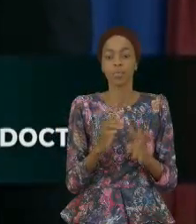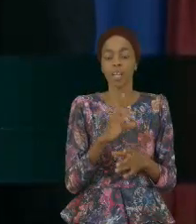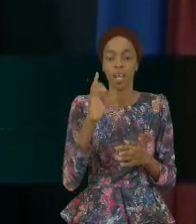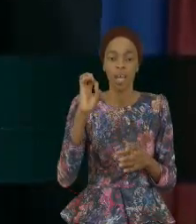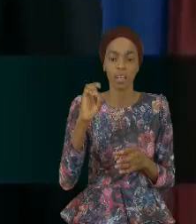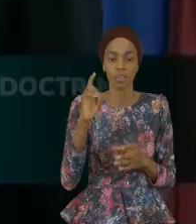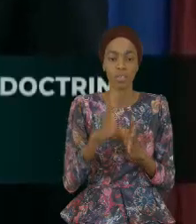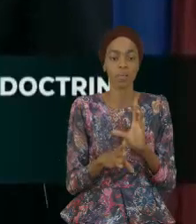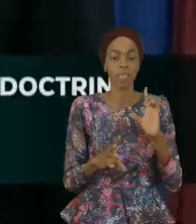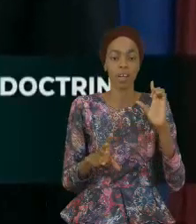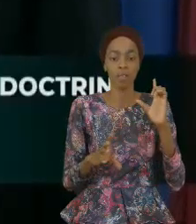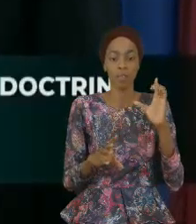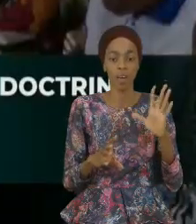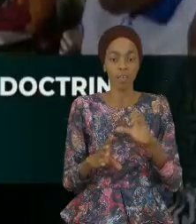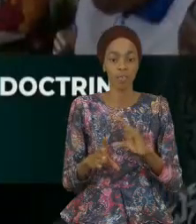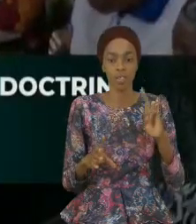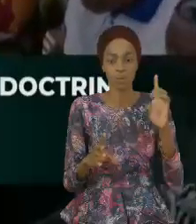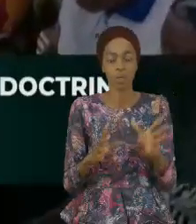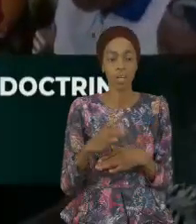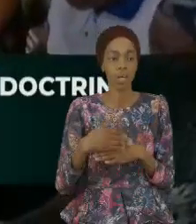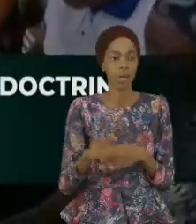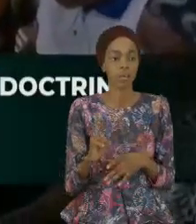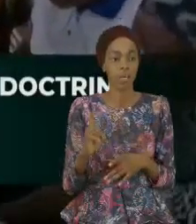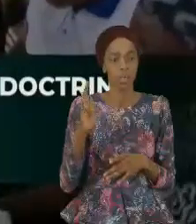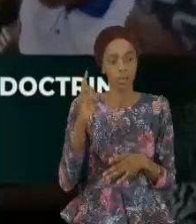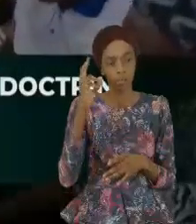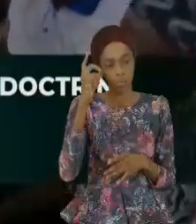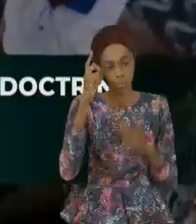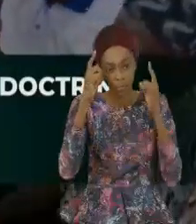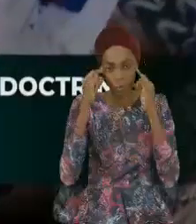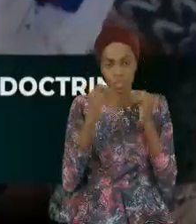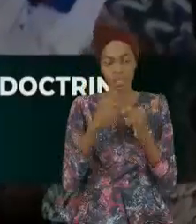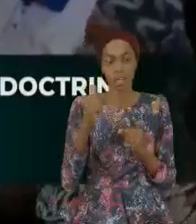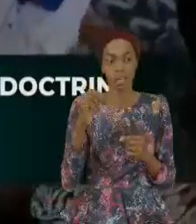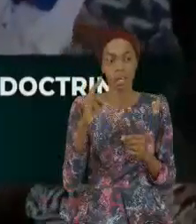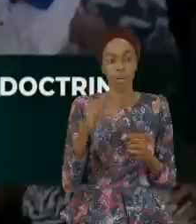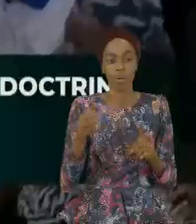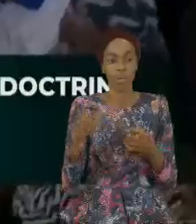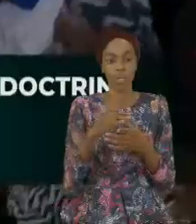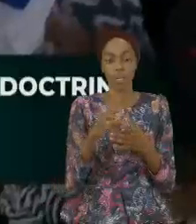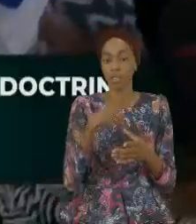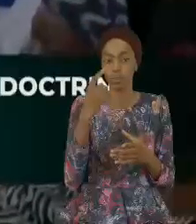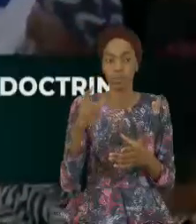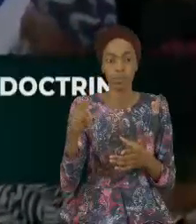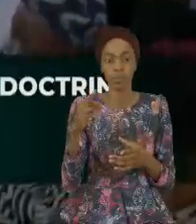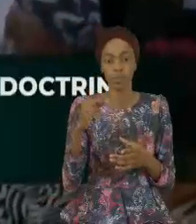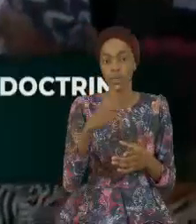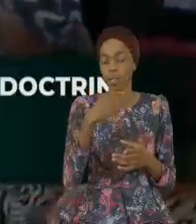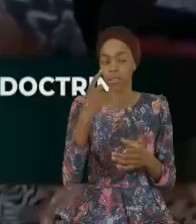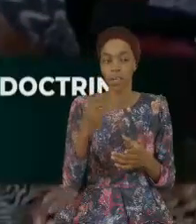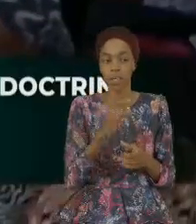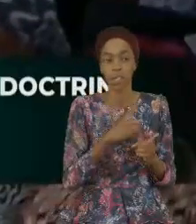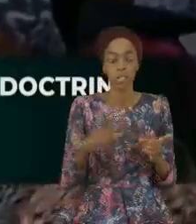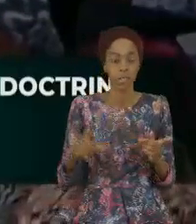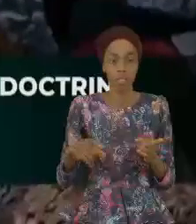1. Afterward, Moses and Aaron went in and told Pharaoh, thus says the Lord